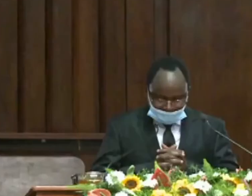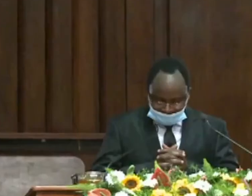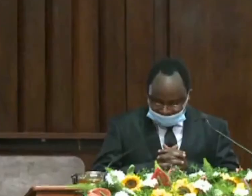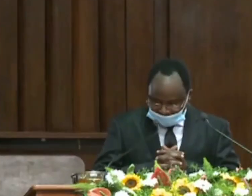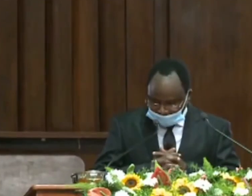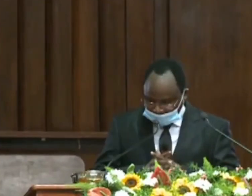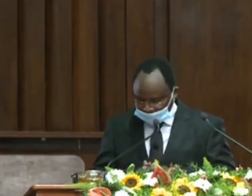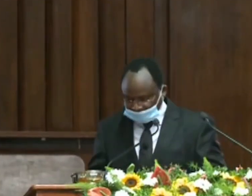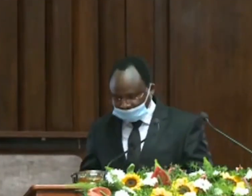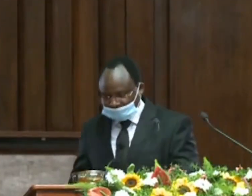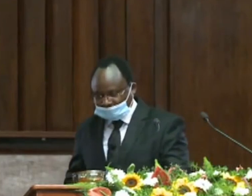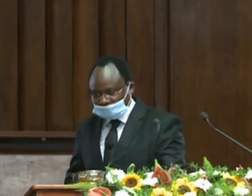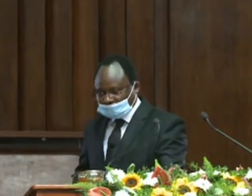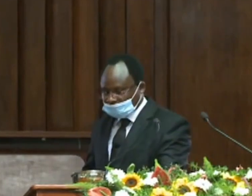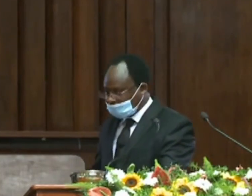Congregation can stand.